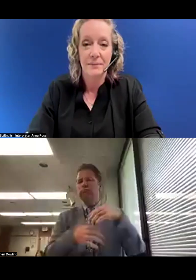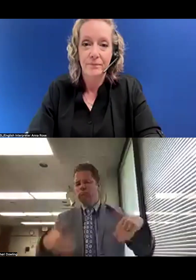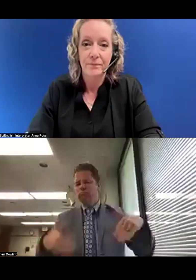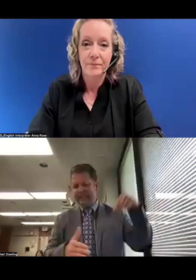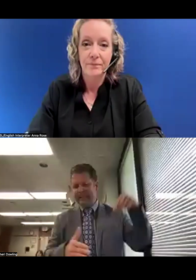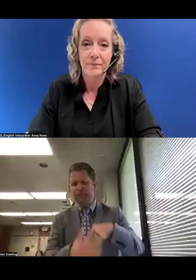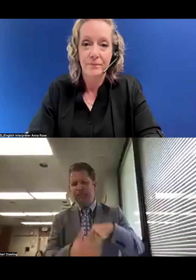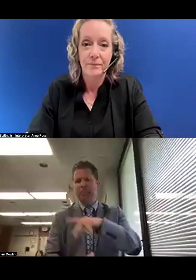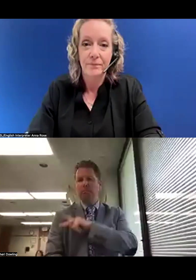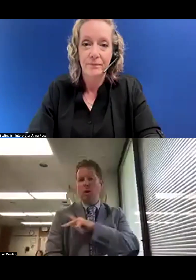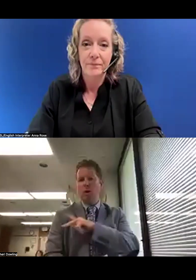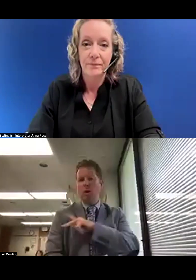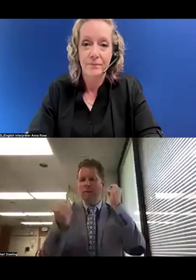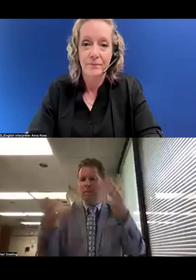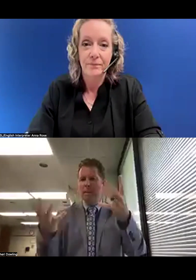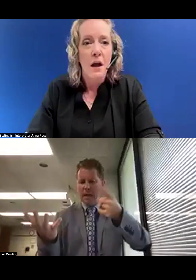Conference.